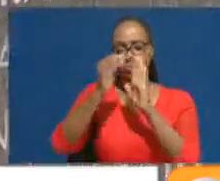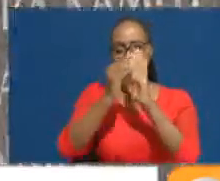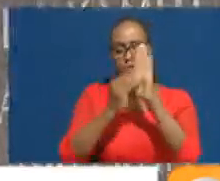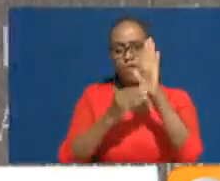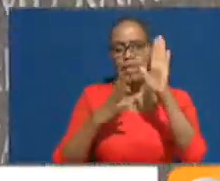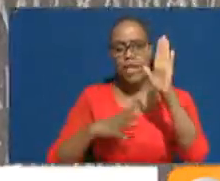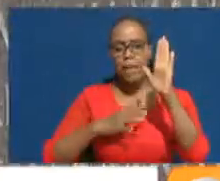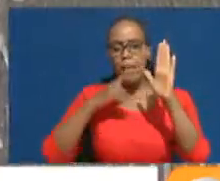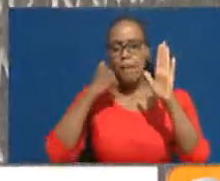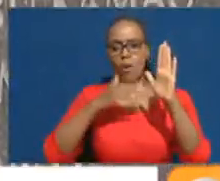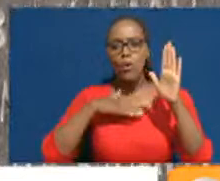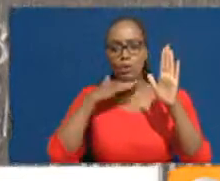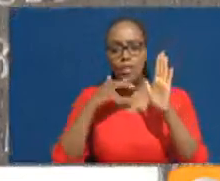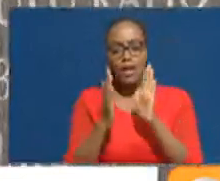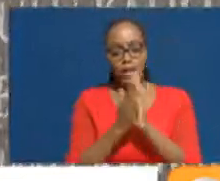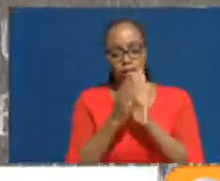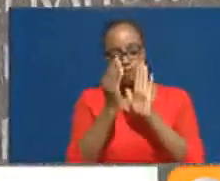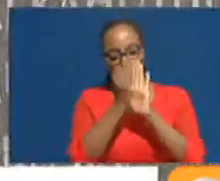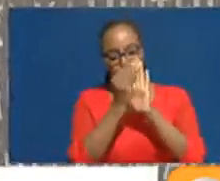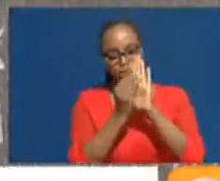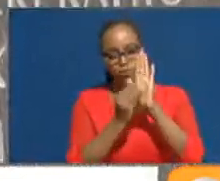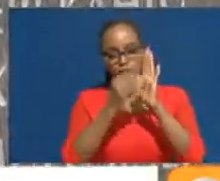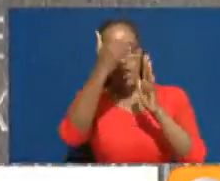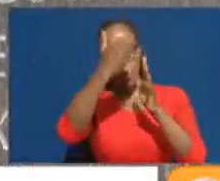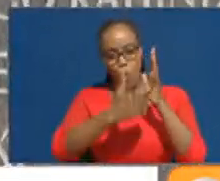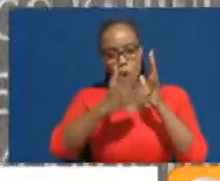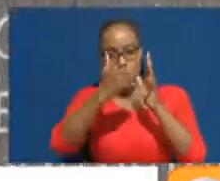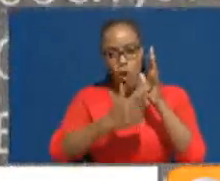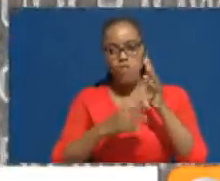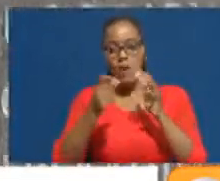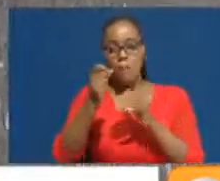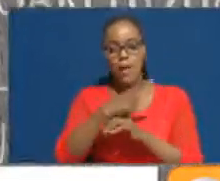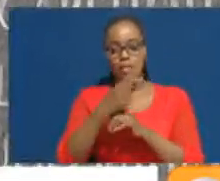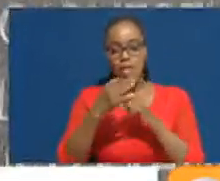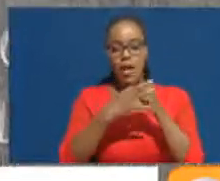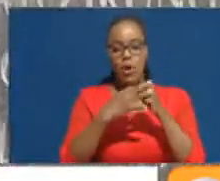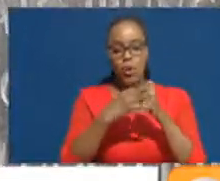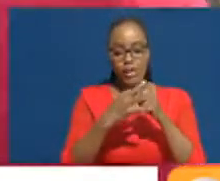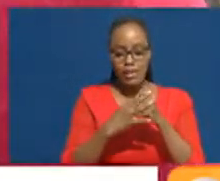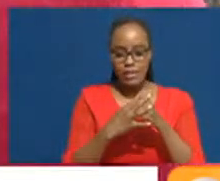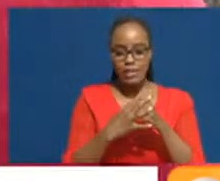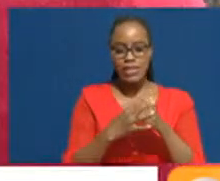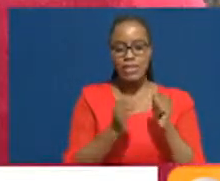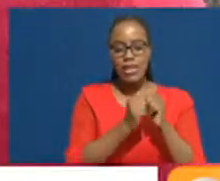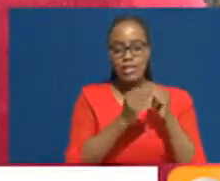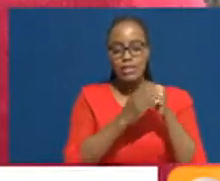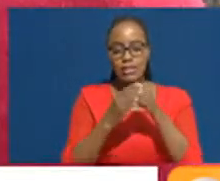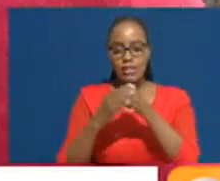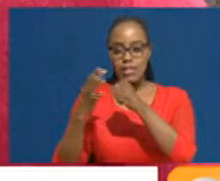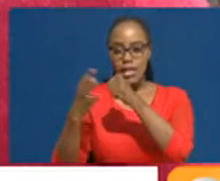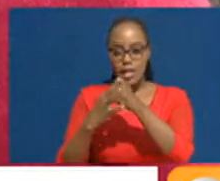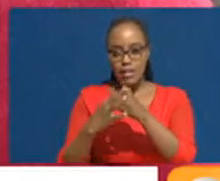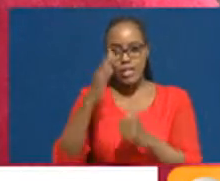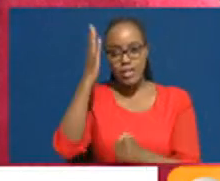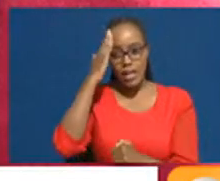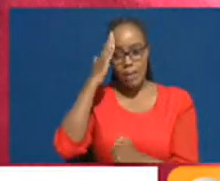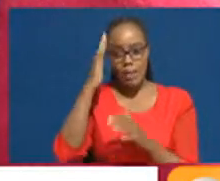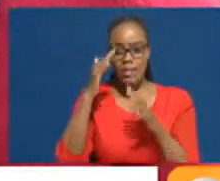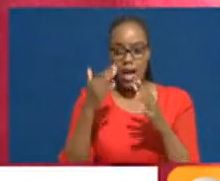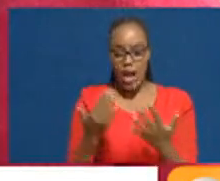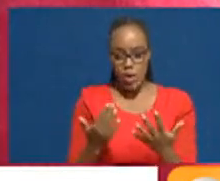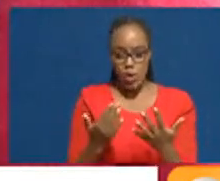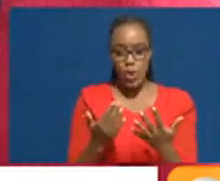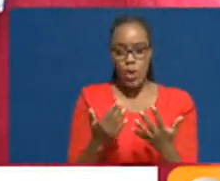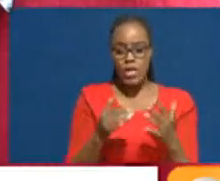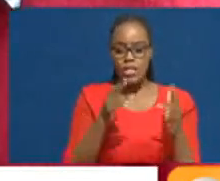who perished, encrypted on this wall at the August 7th Memorial Park in Nairobi, reminds him of how